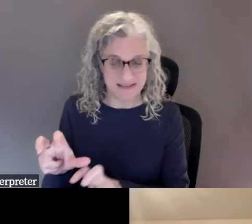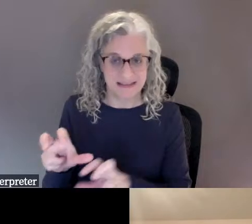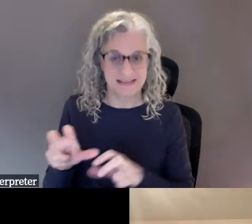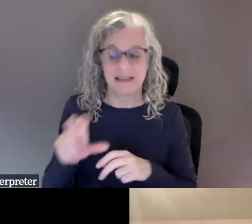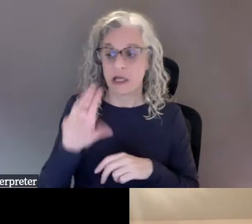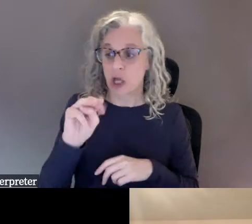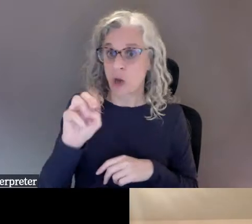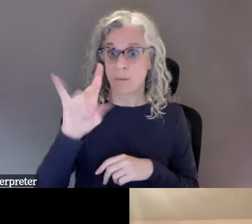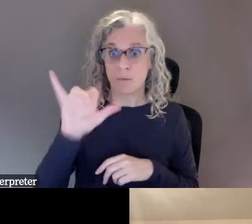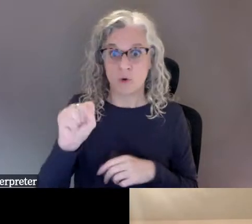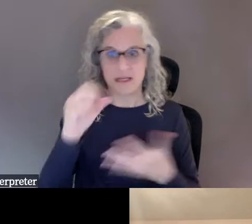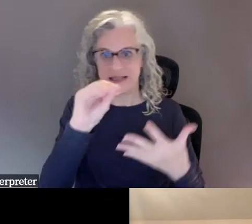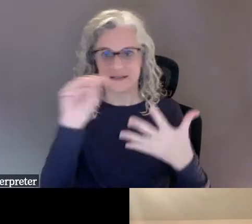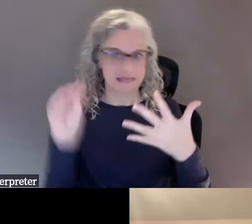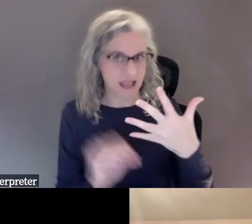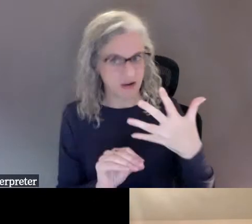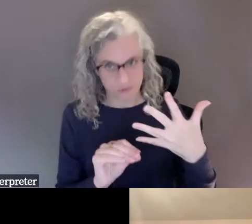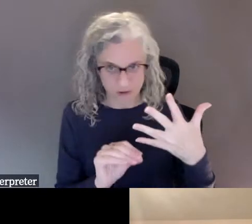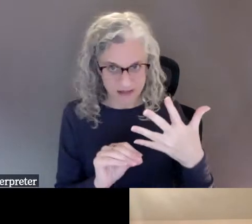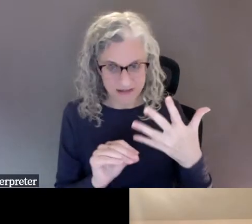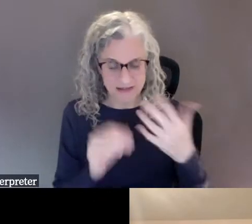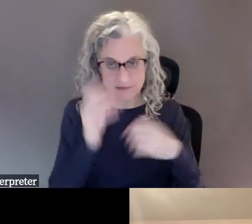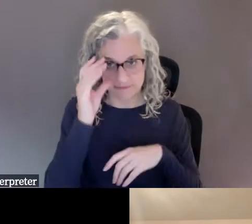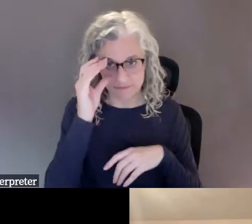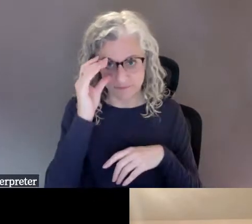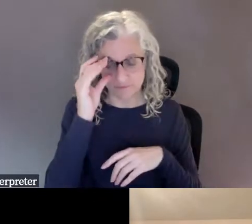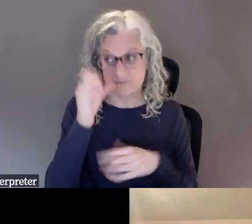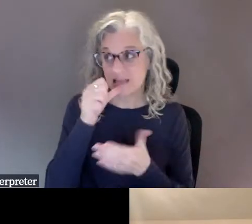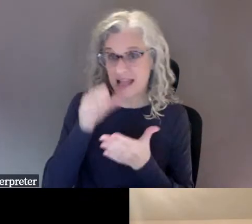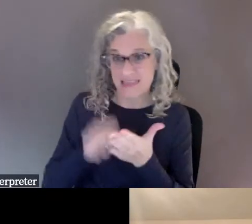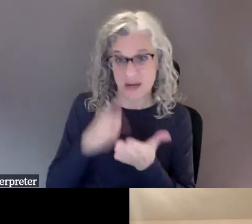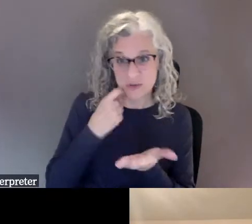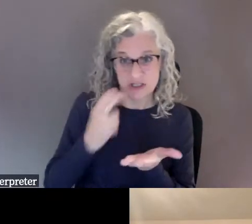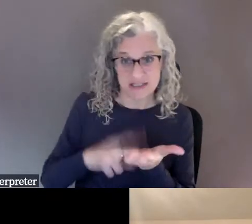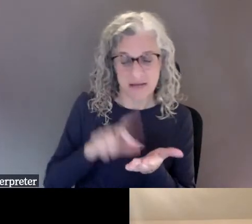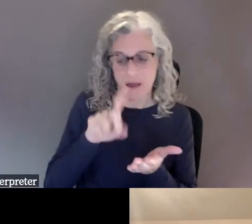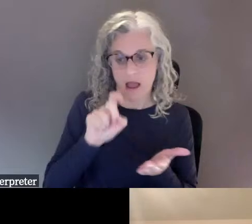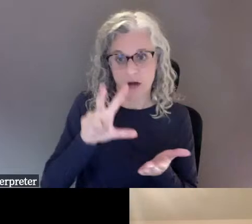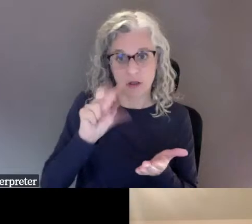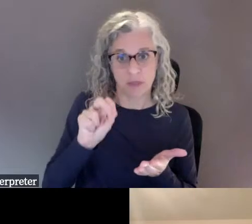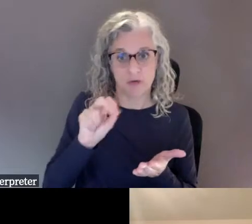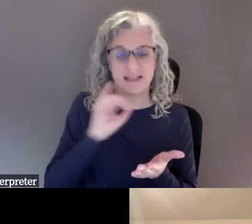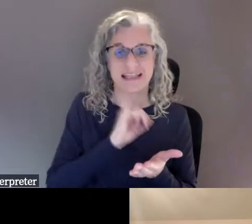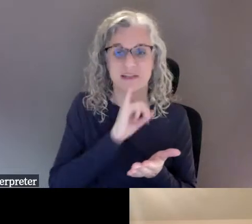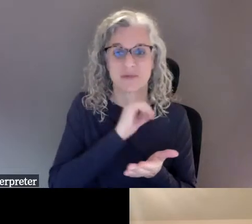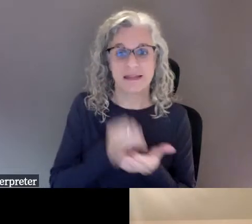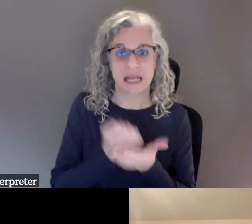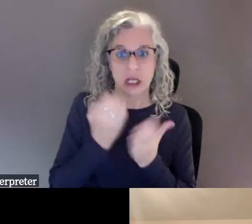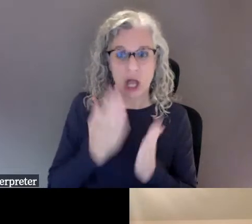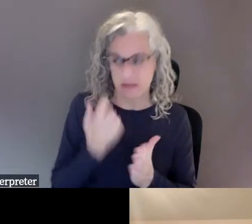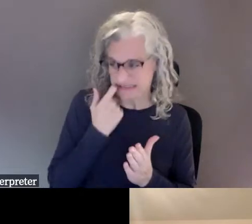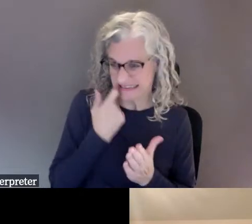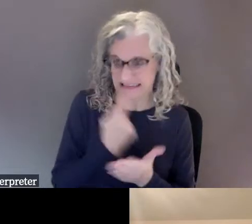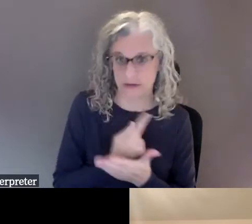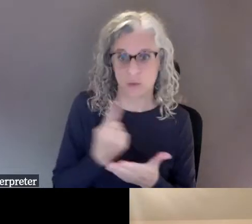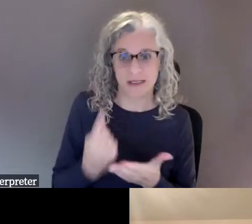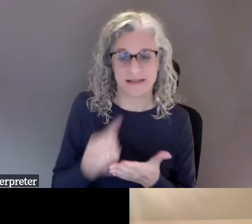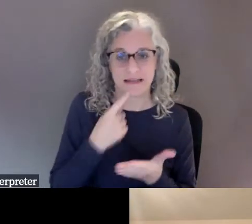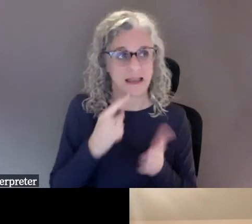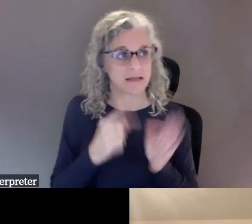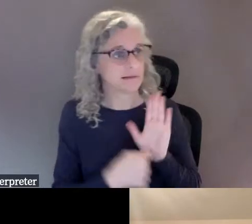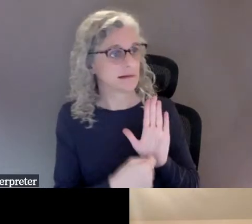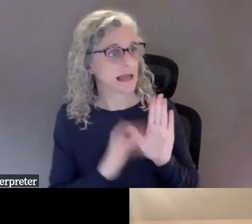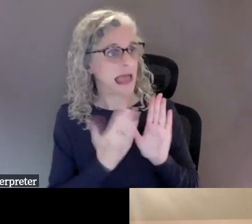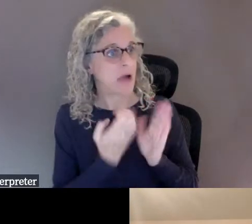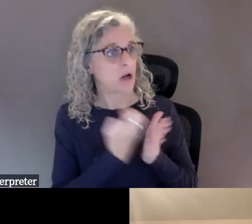Moody's. A report was, or a letter was just signed by 130 Israeli economists this week saying like our economy